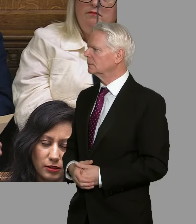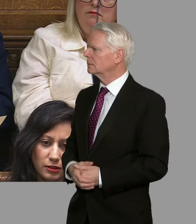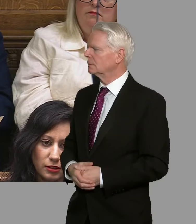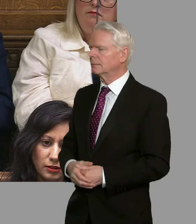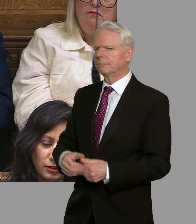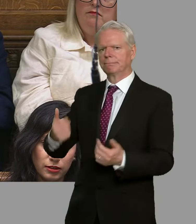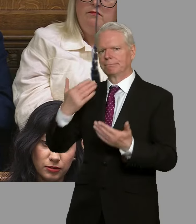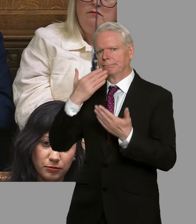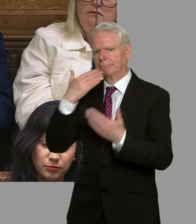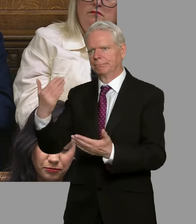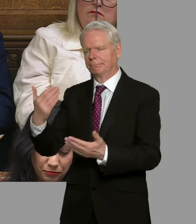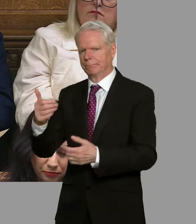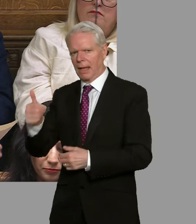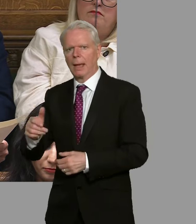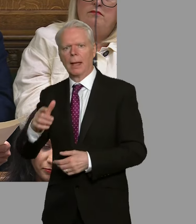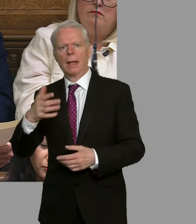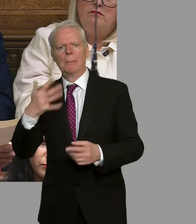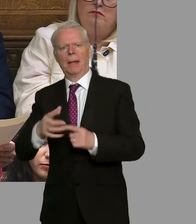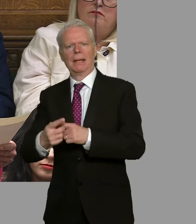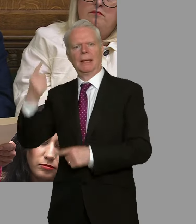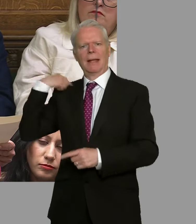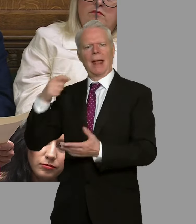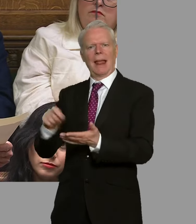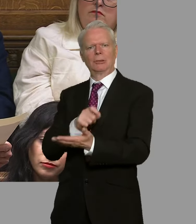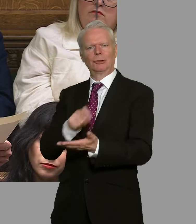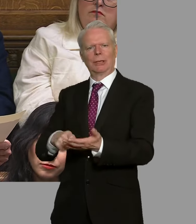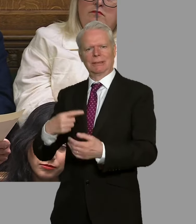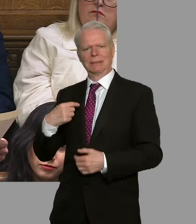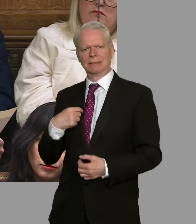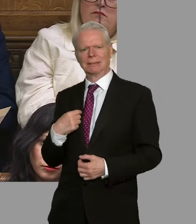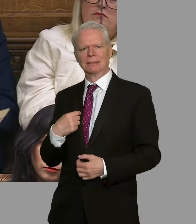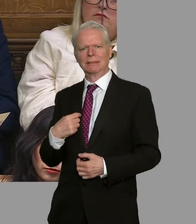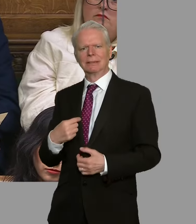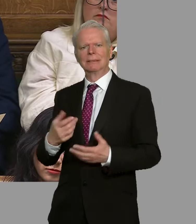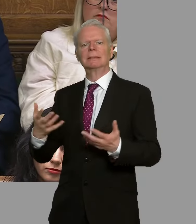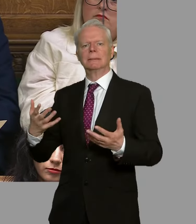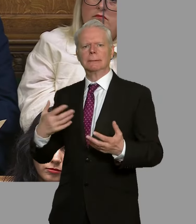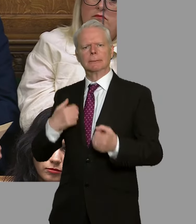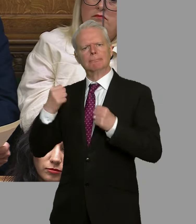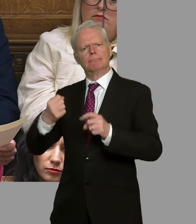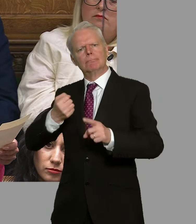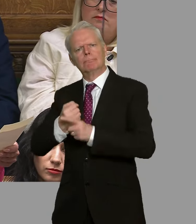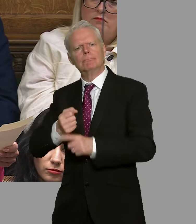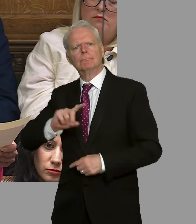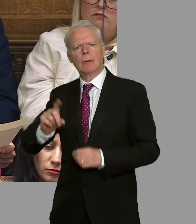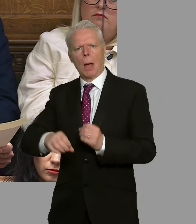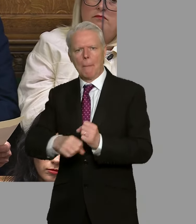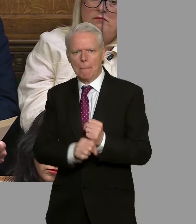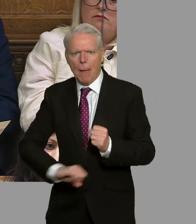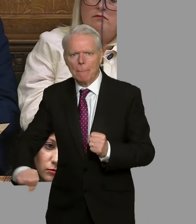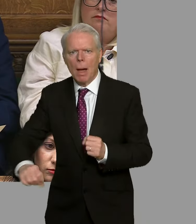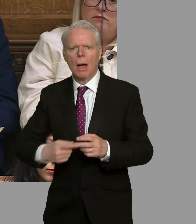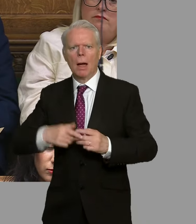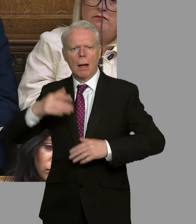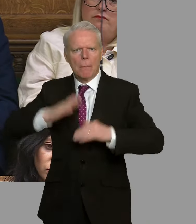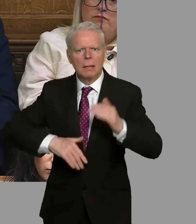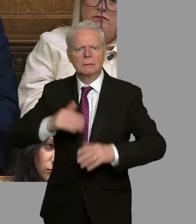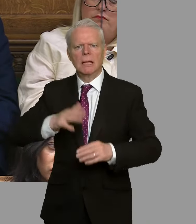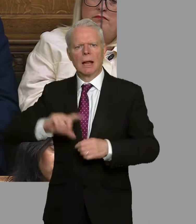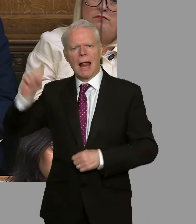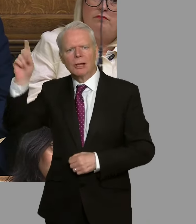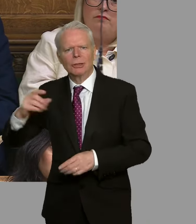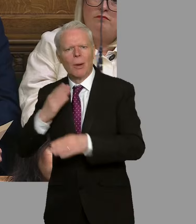but holding all of our communities together. That's why I've been campaigning for tougher sentencing and action on tool theft, and for the real cost of this